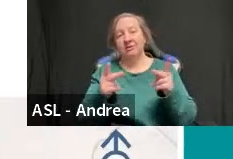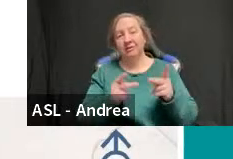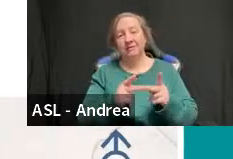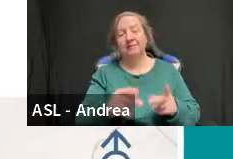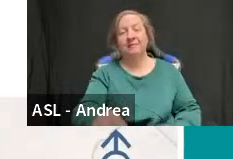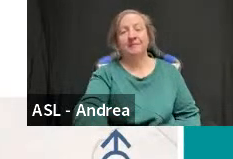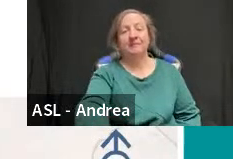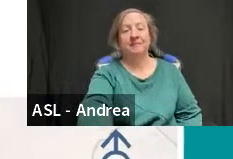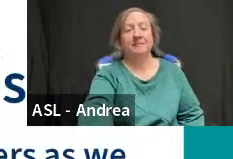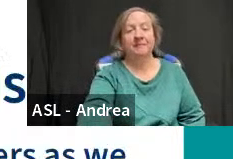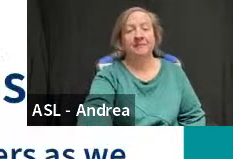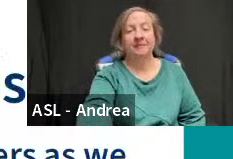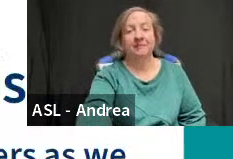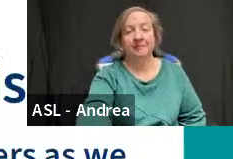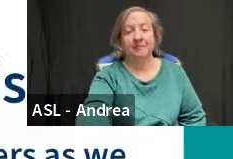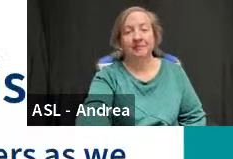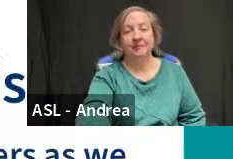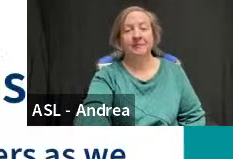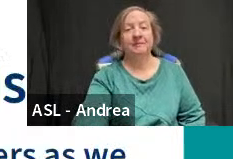Next slide, please.